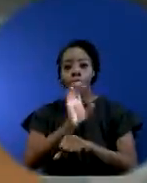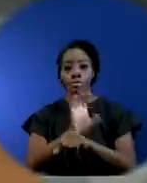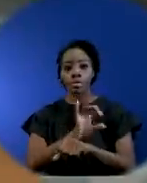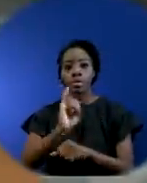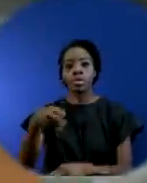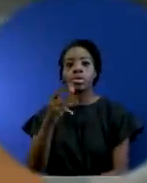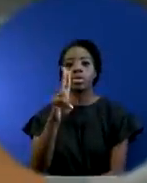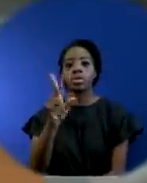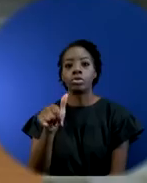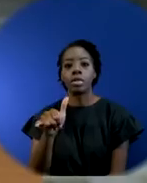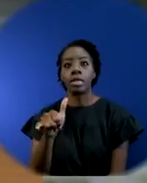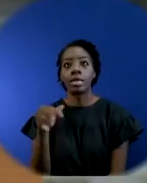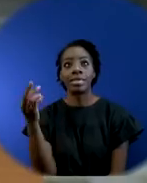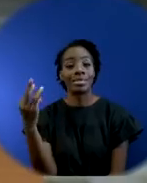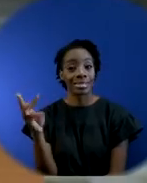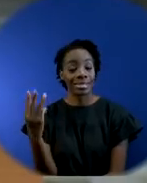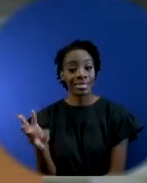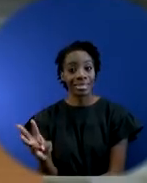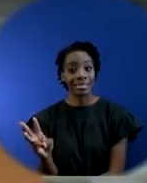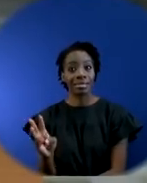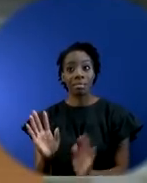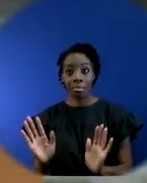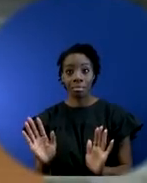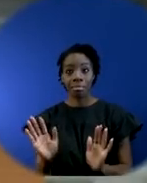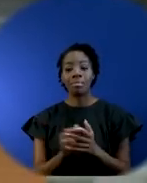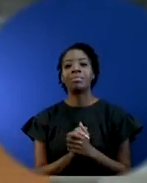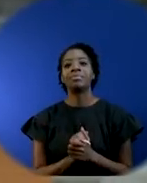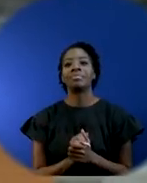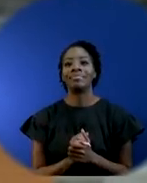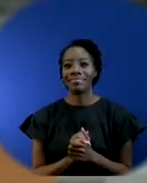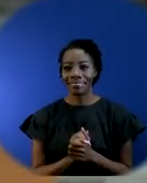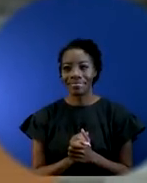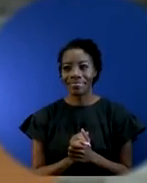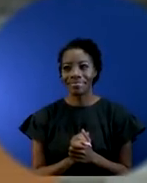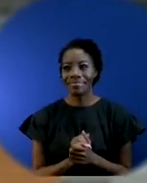16th. July 16th. Speaking of July,